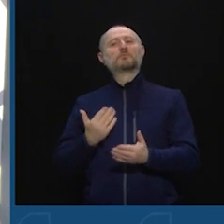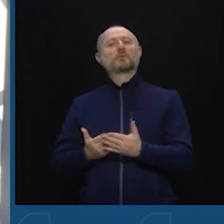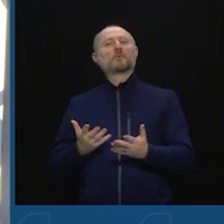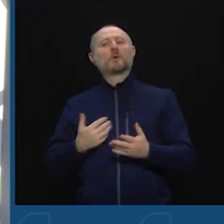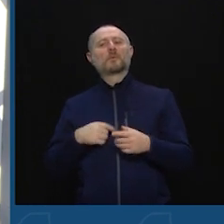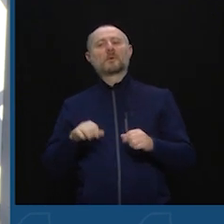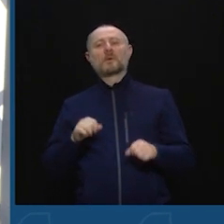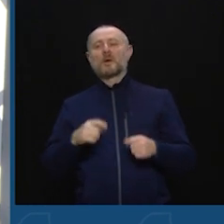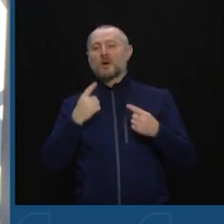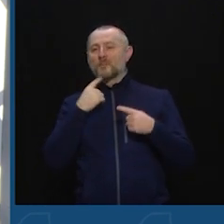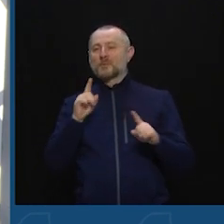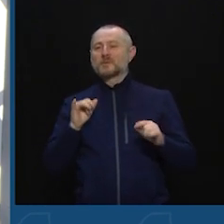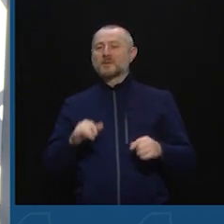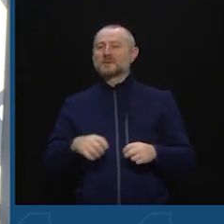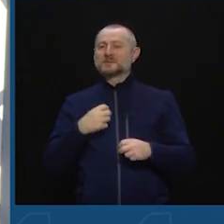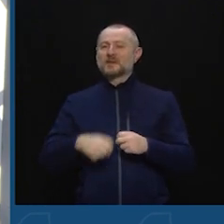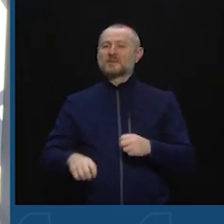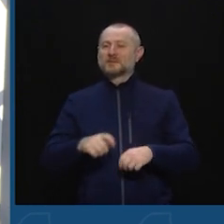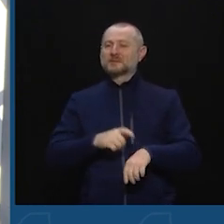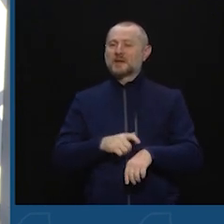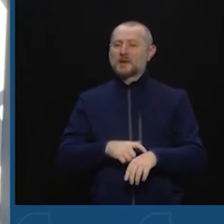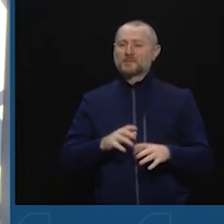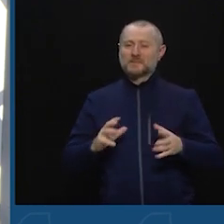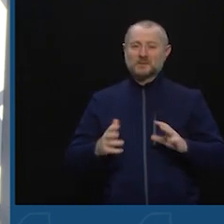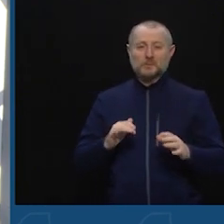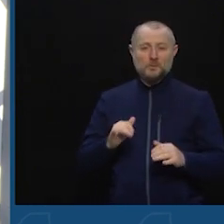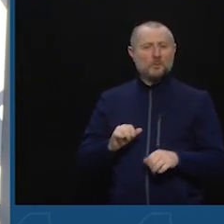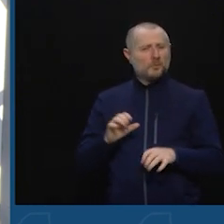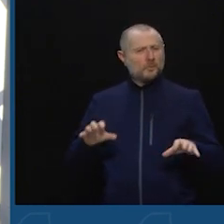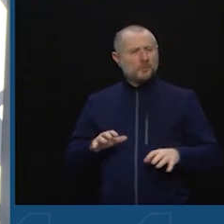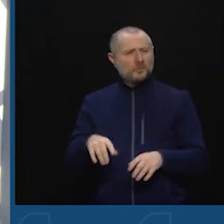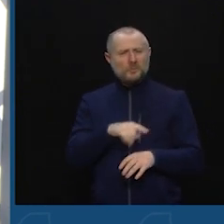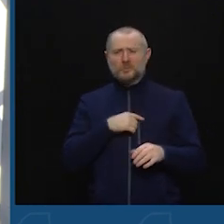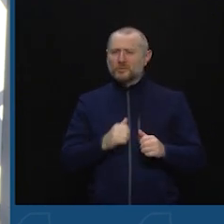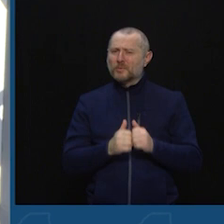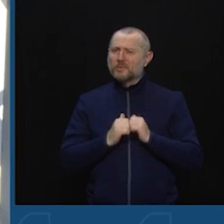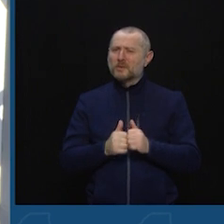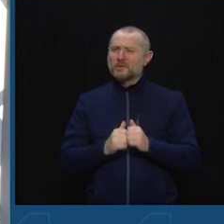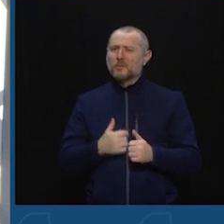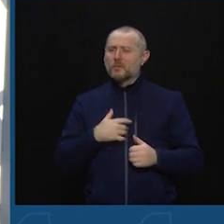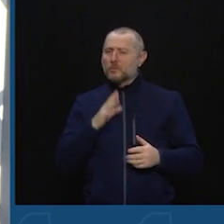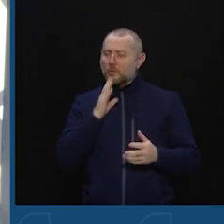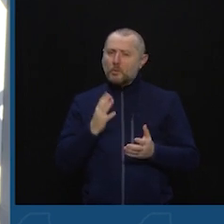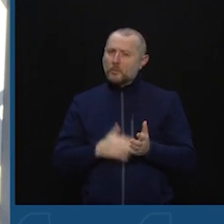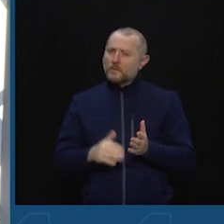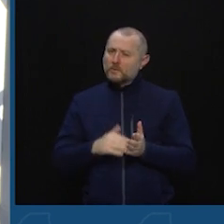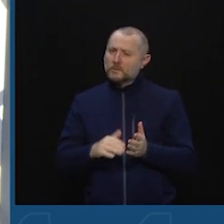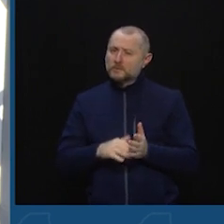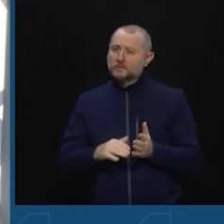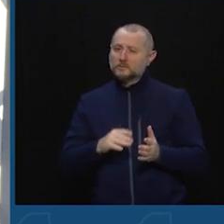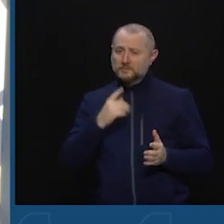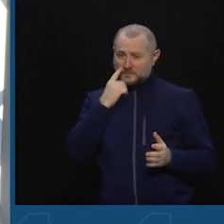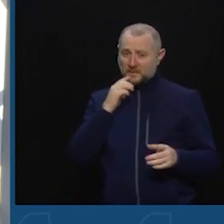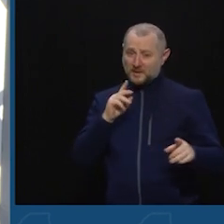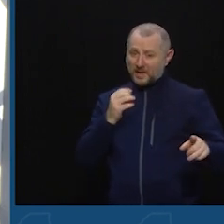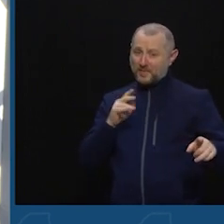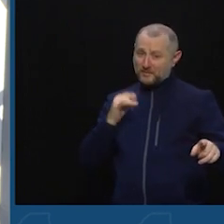difficult times. And we could do it together. And I say this over and over again, and Kathy, you hear me talk about